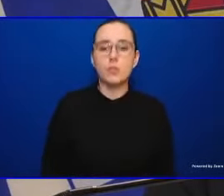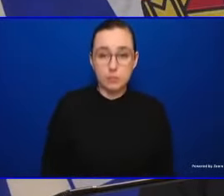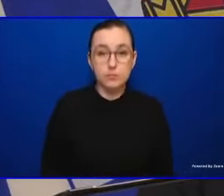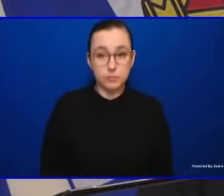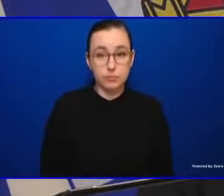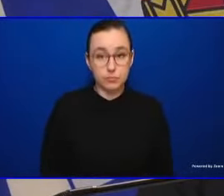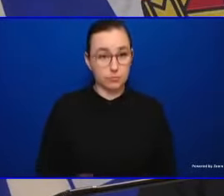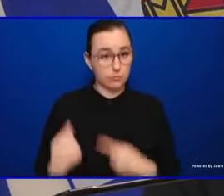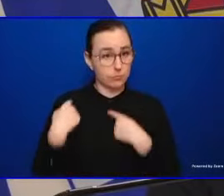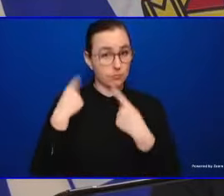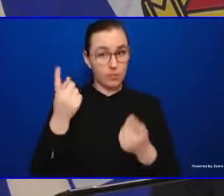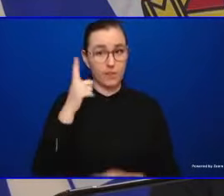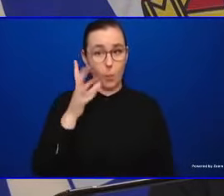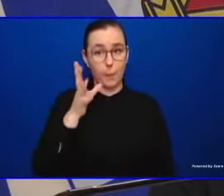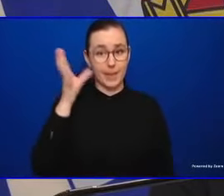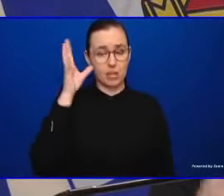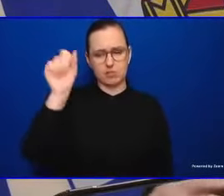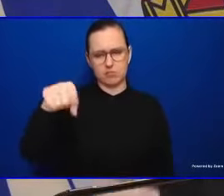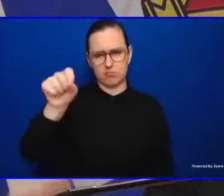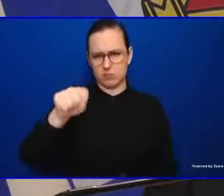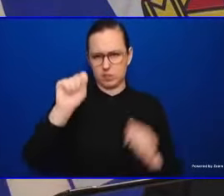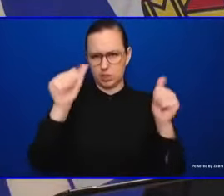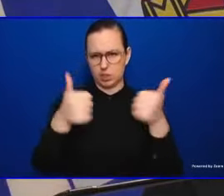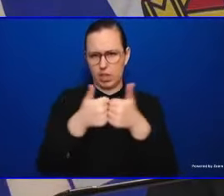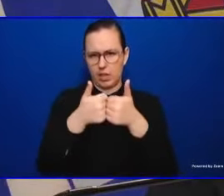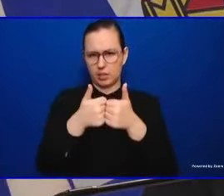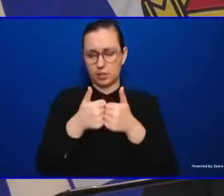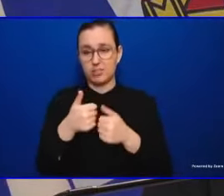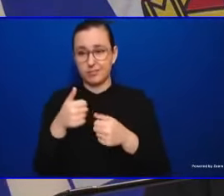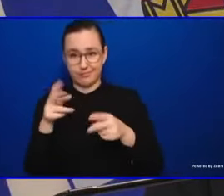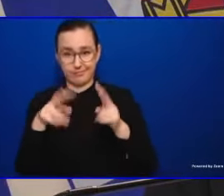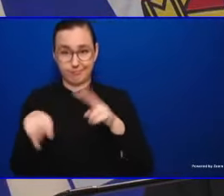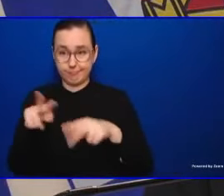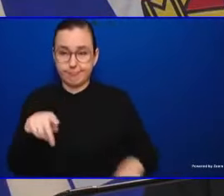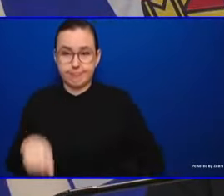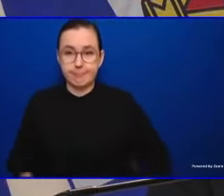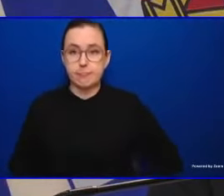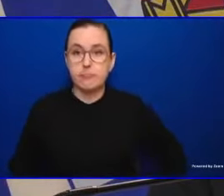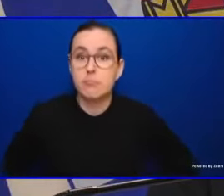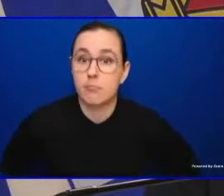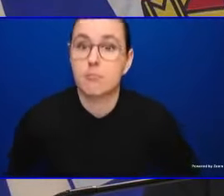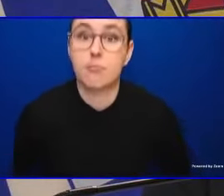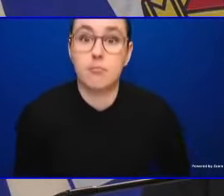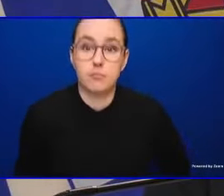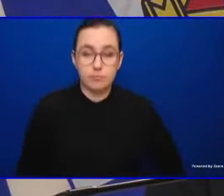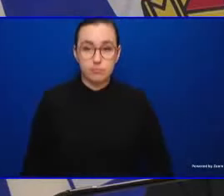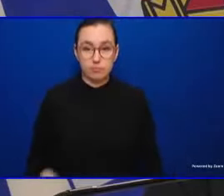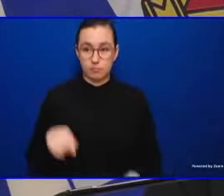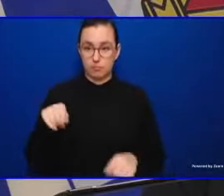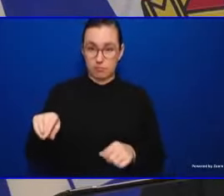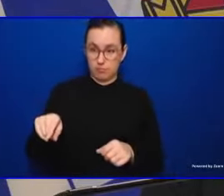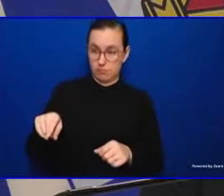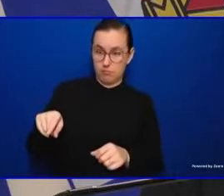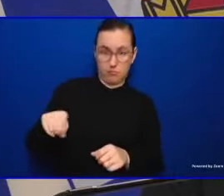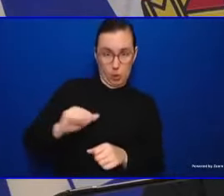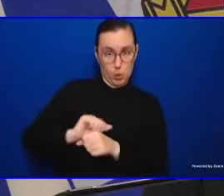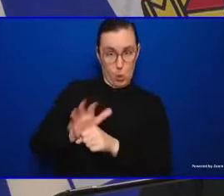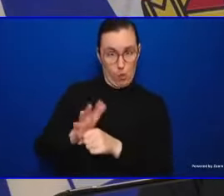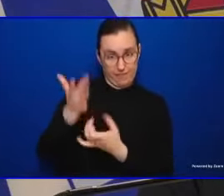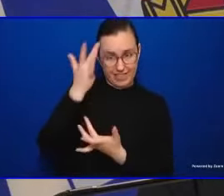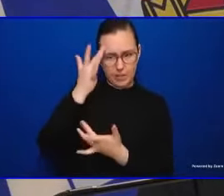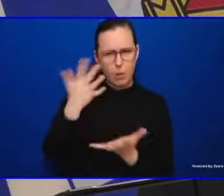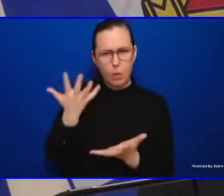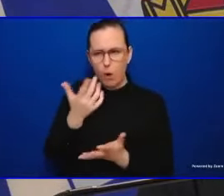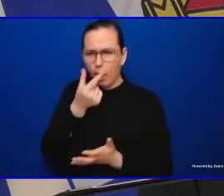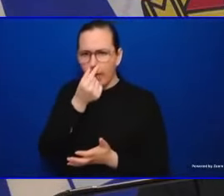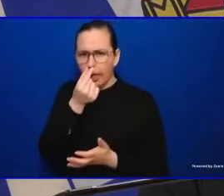Is it COVID? Should I keep them home? Is it that runny nose that's been going on for a long time? So those decisions right now will